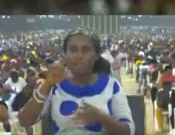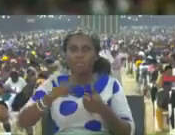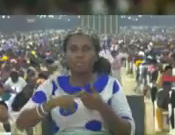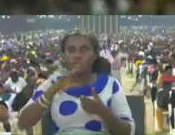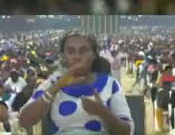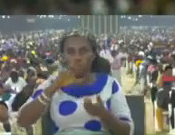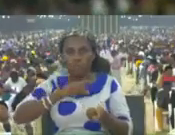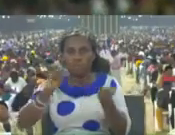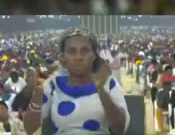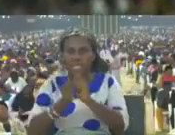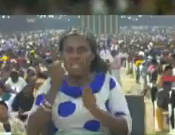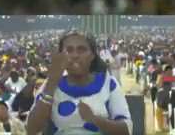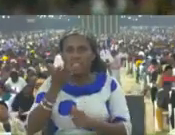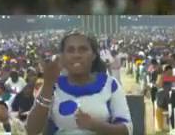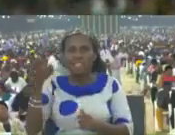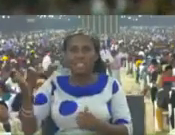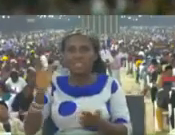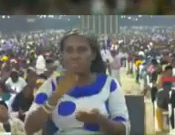Things had gone so bad.